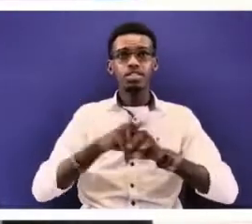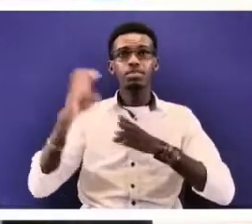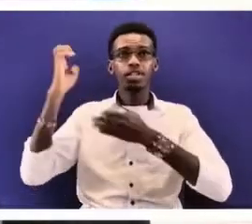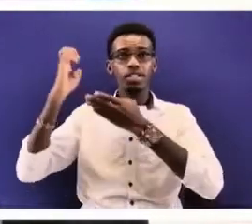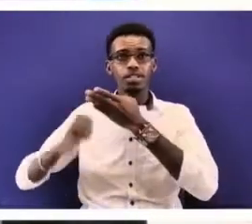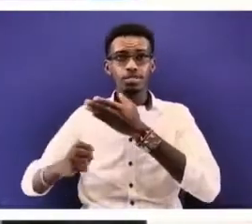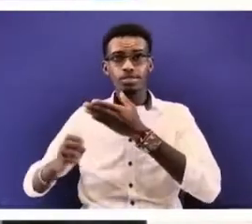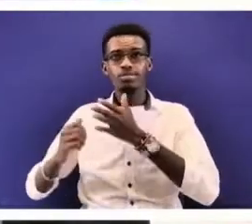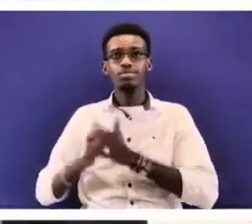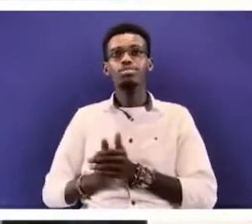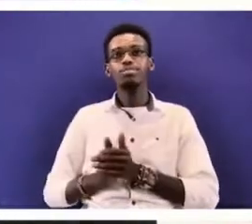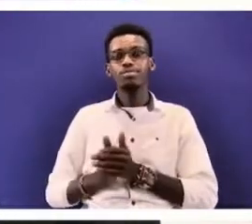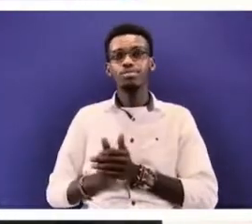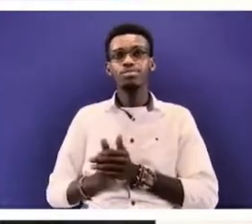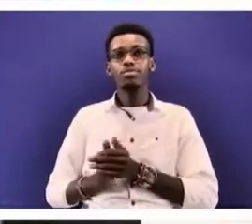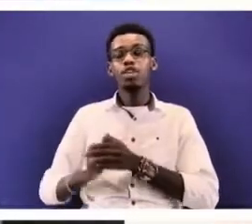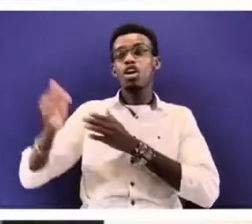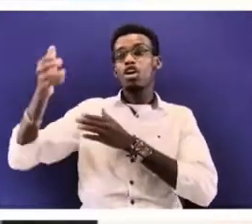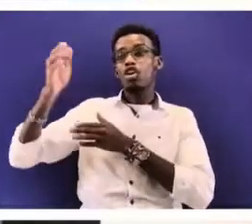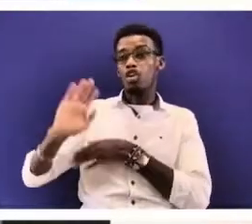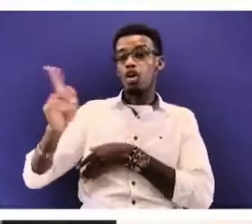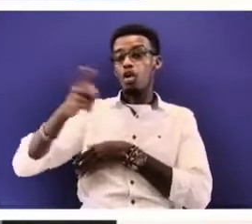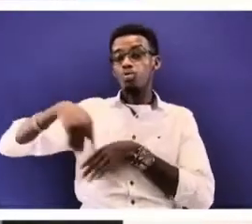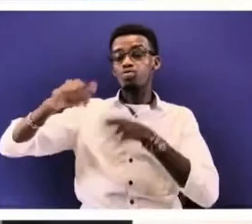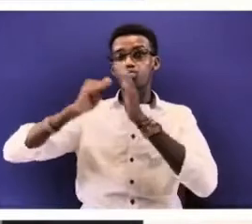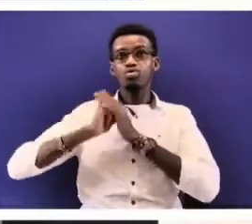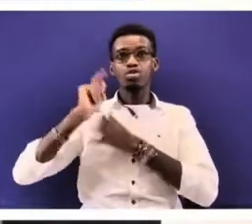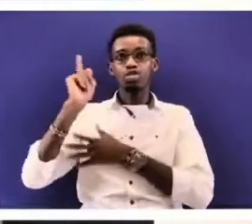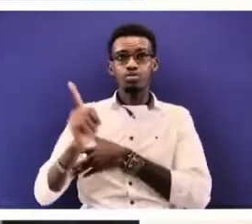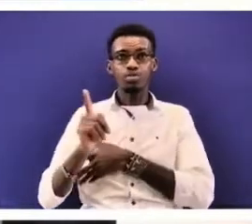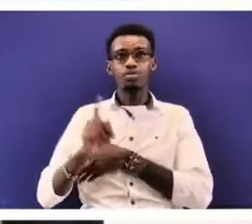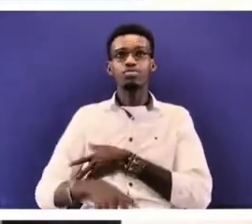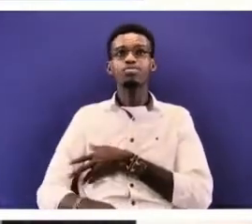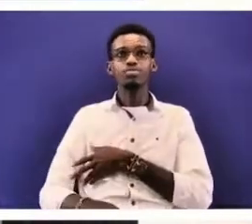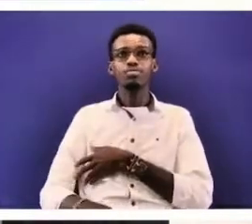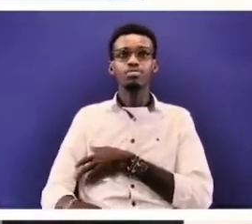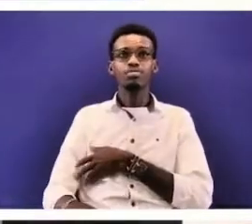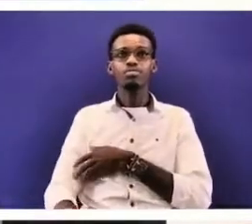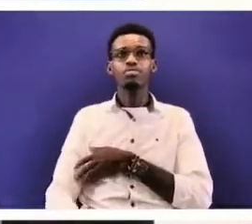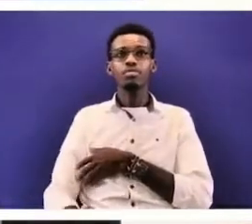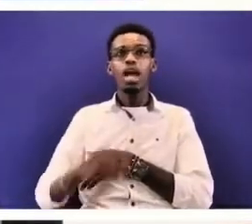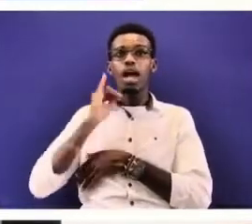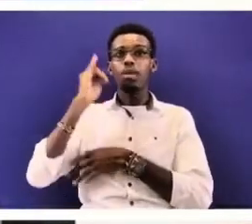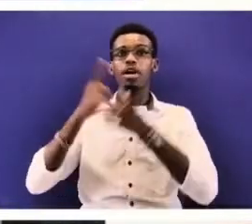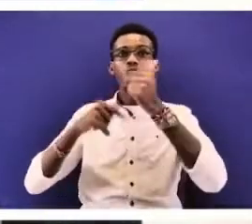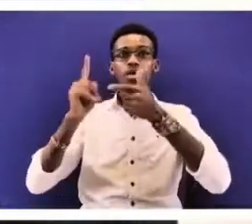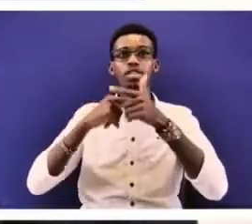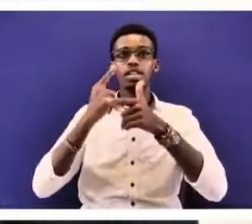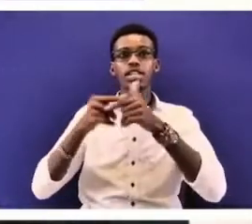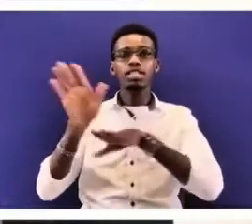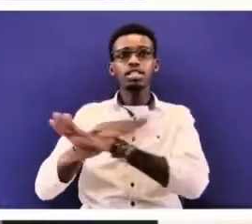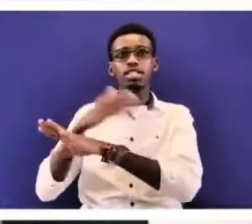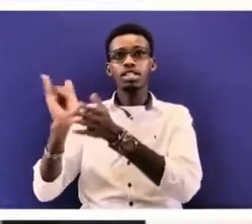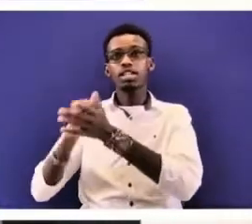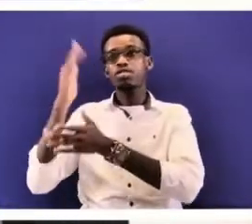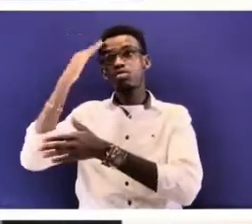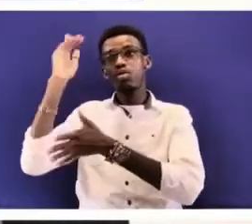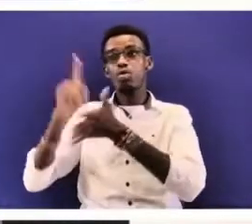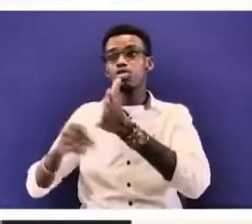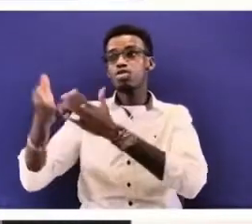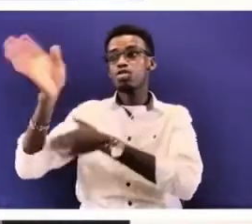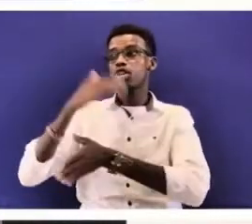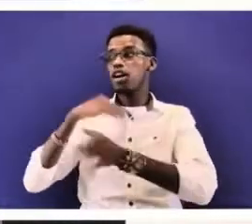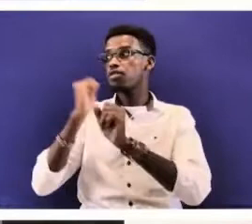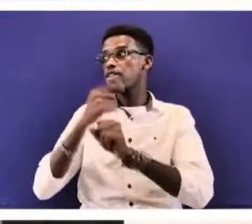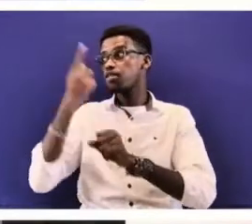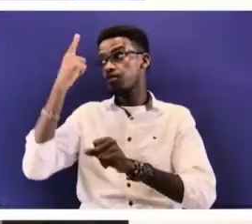end. God, we worship you. Imagine coming and singing that, knowing what God has done